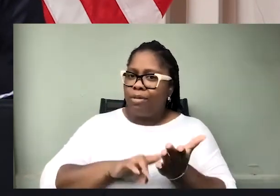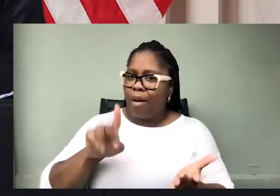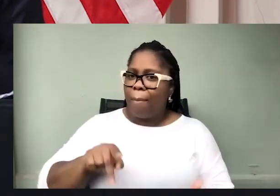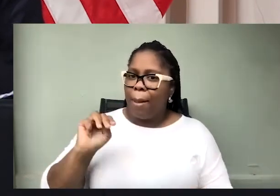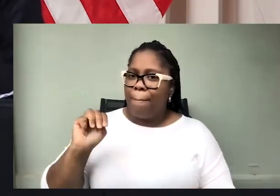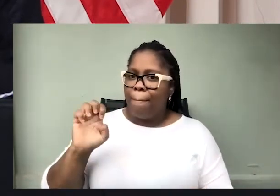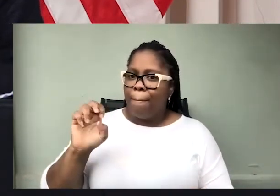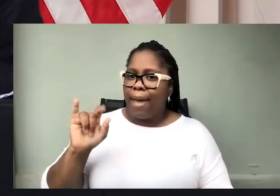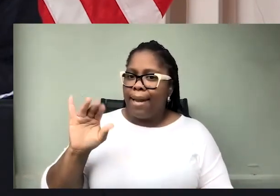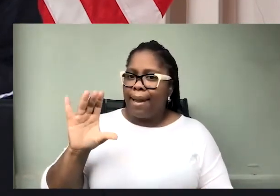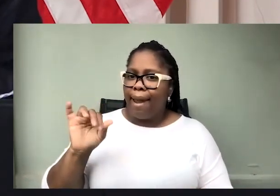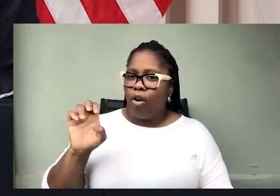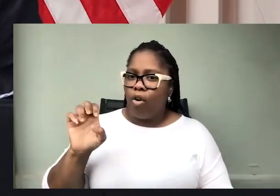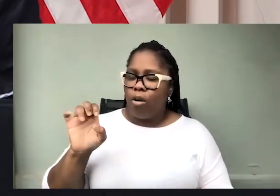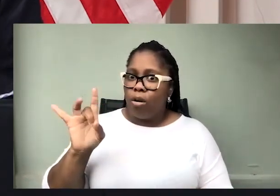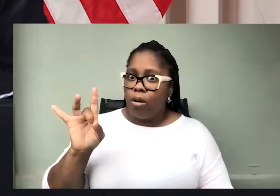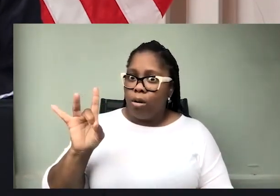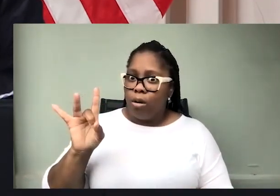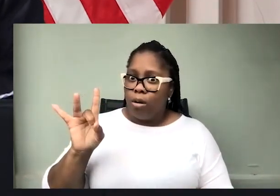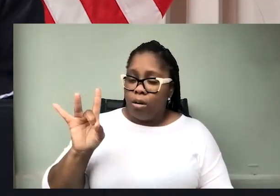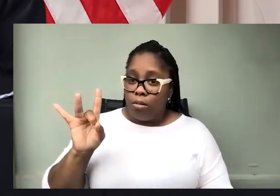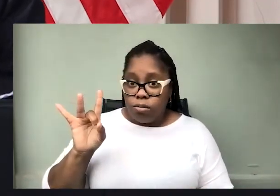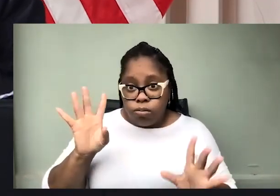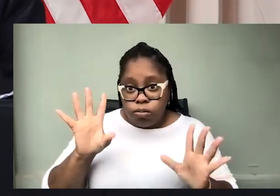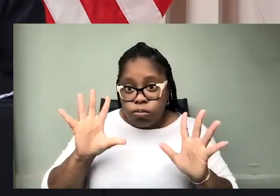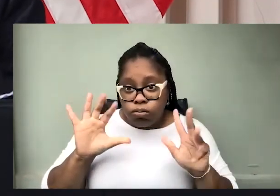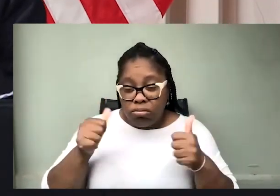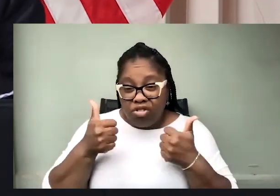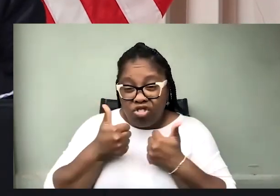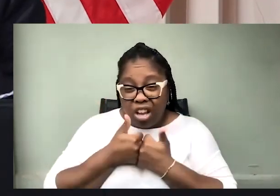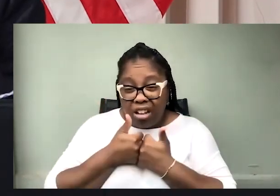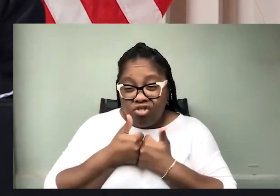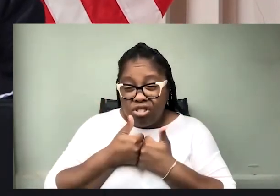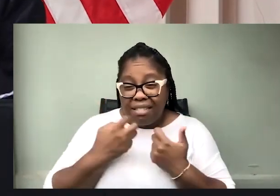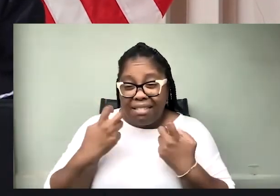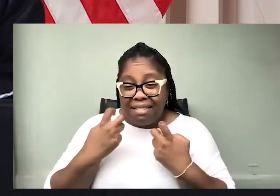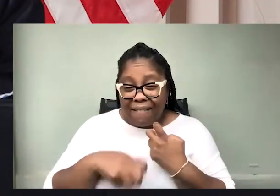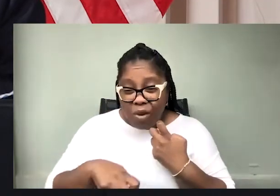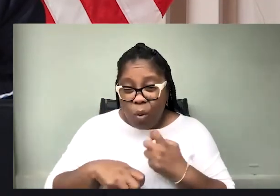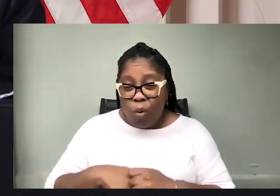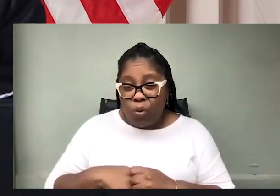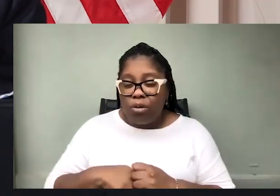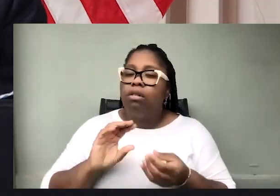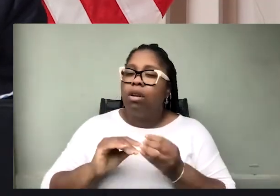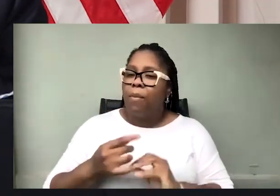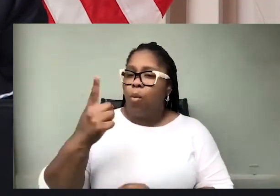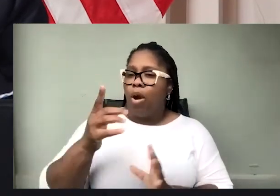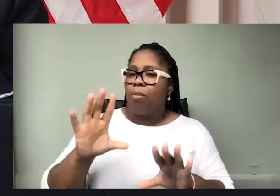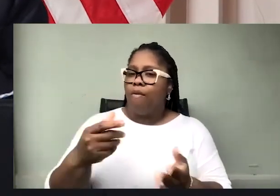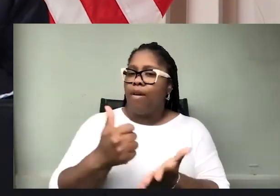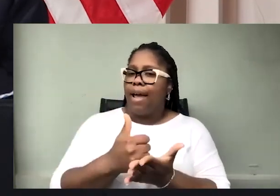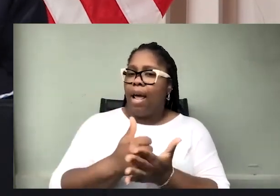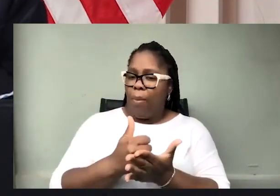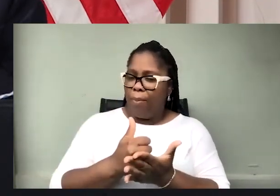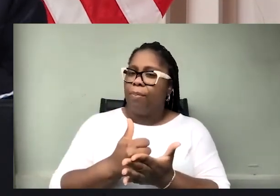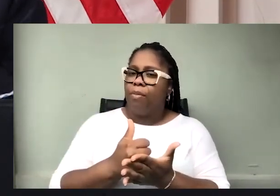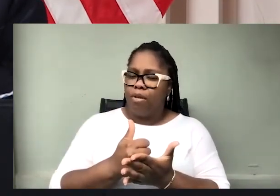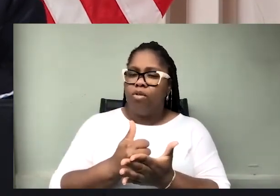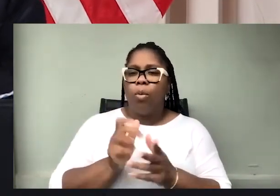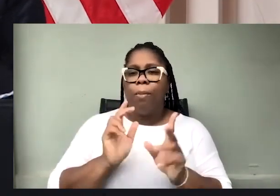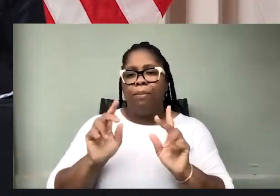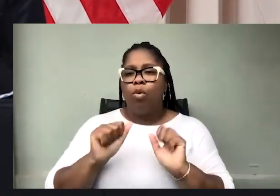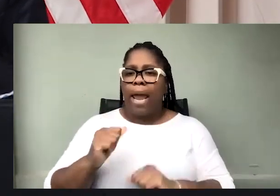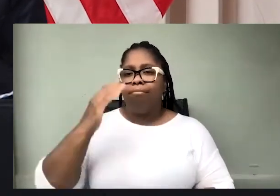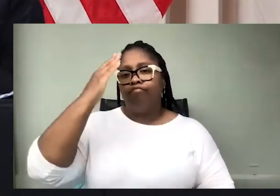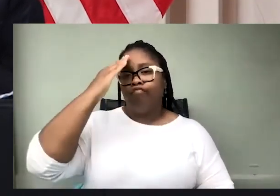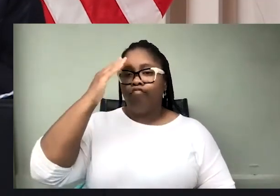Medicare. Unbelievably challenging and difficult. So number one is providing assistance so that folks can do so knowledgeably.